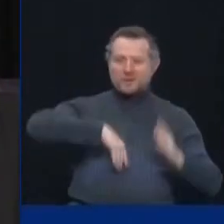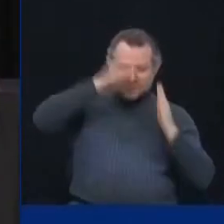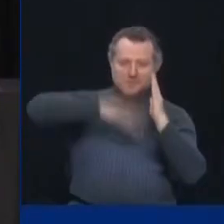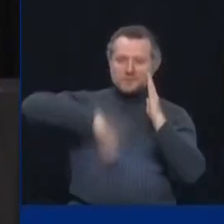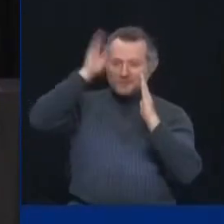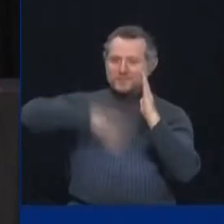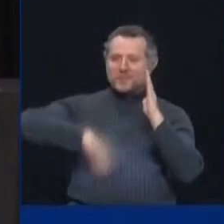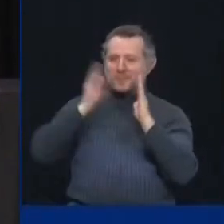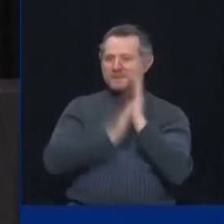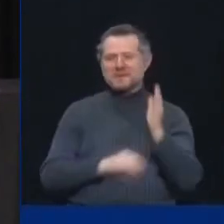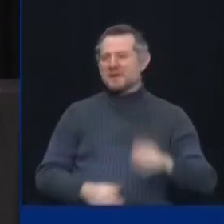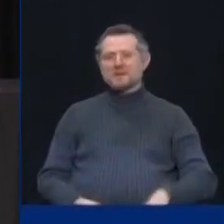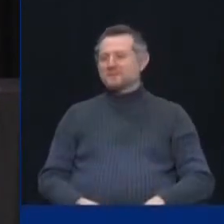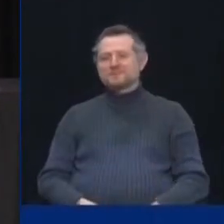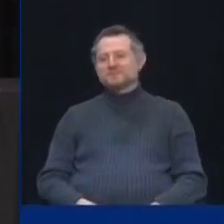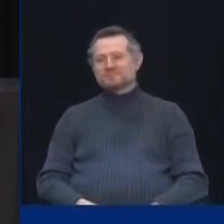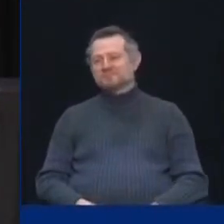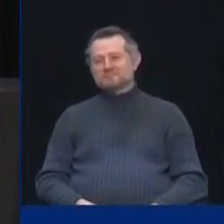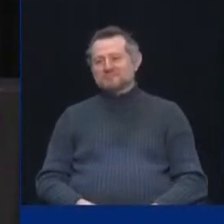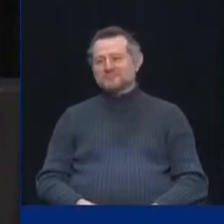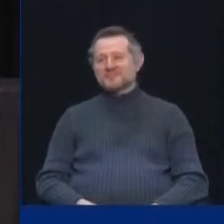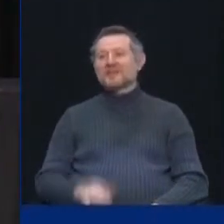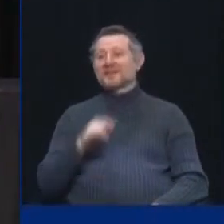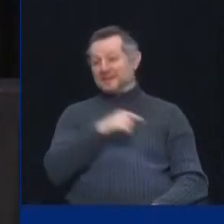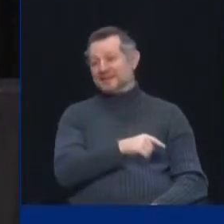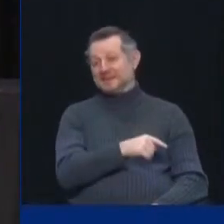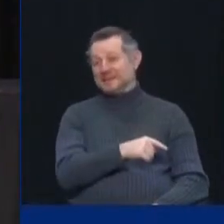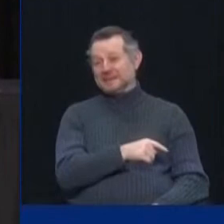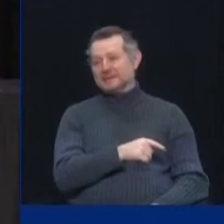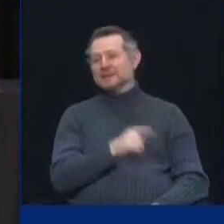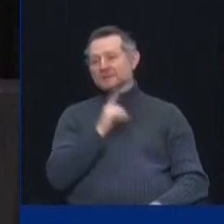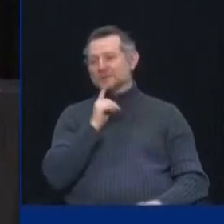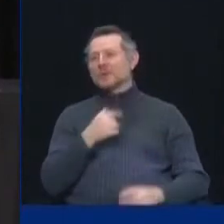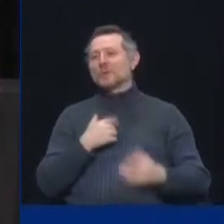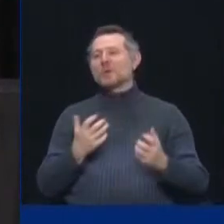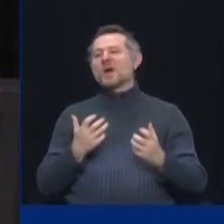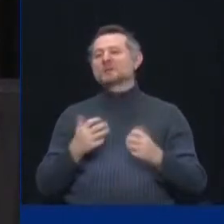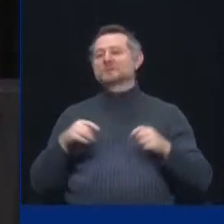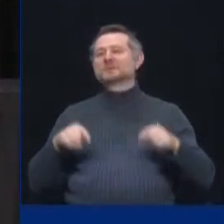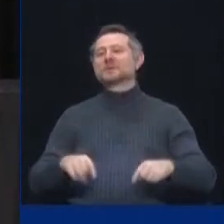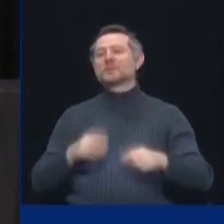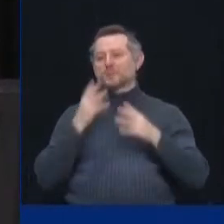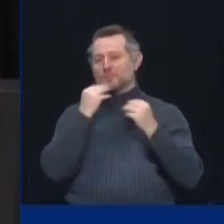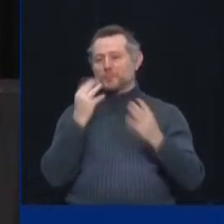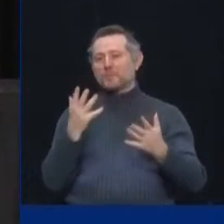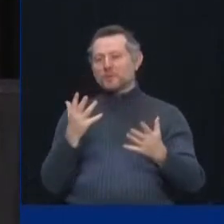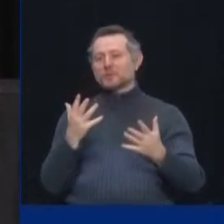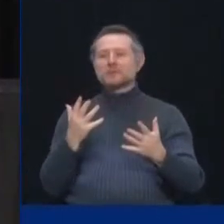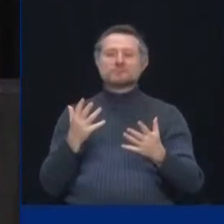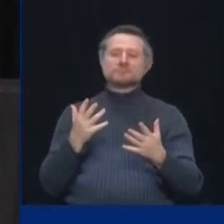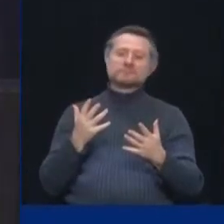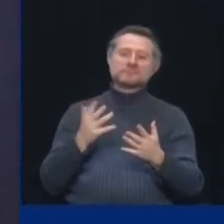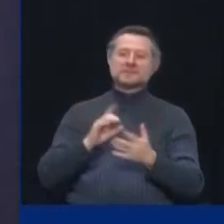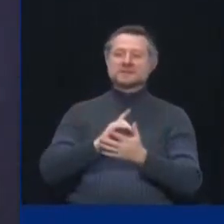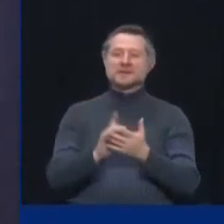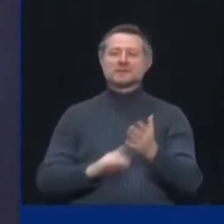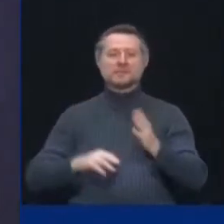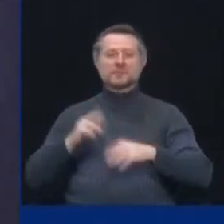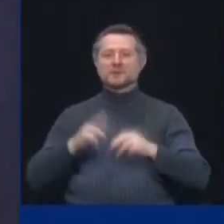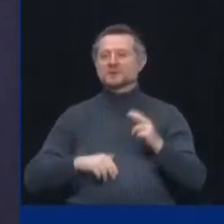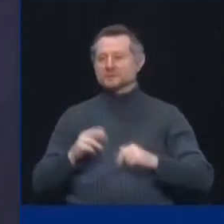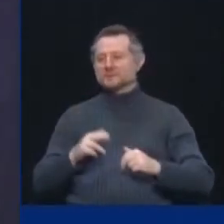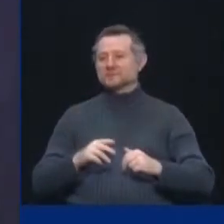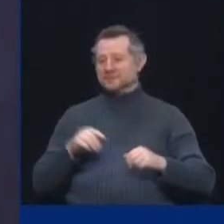But he's going to make sure that it is a beautiful station for Co-op City. But we